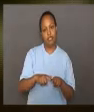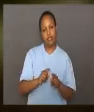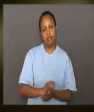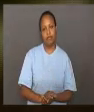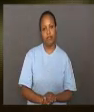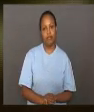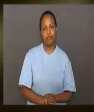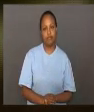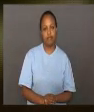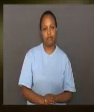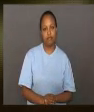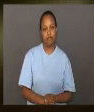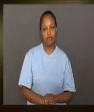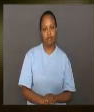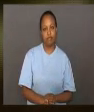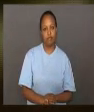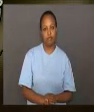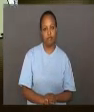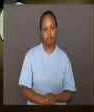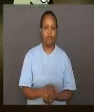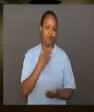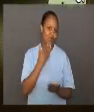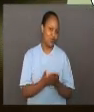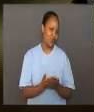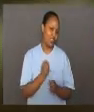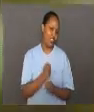Let's get back to our lesson.